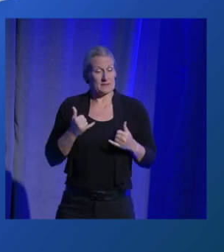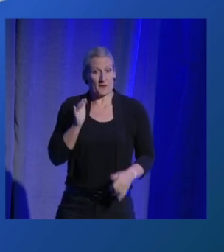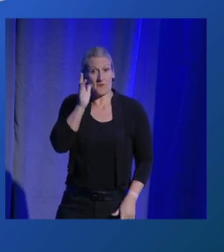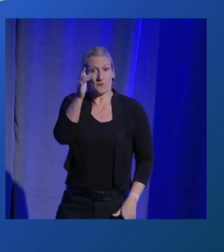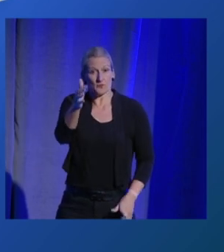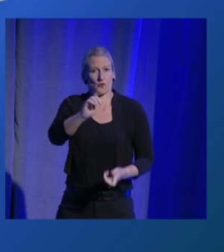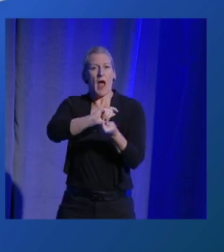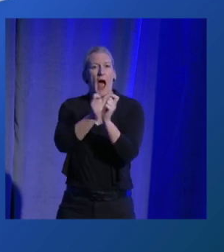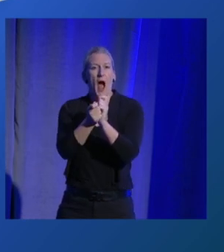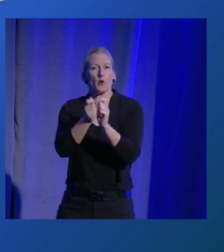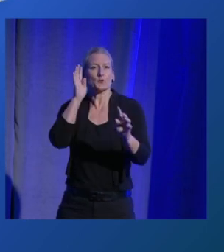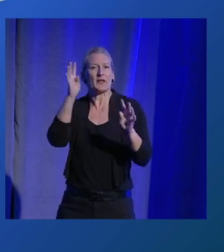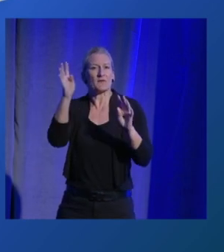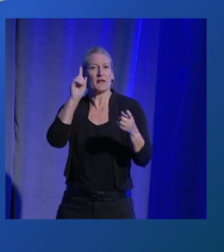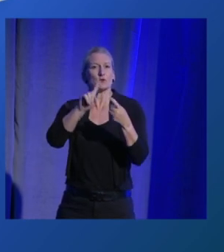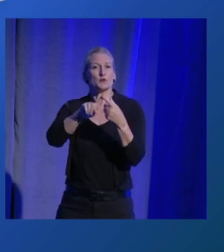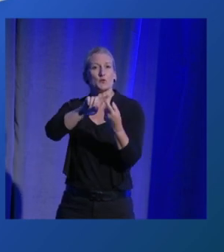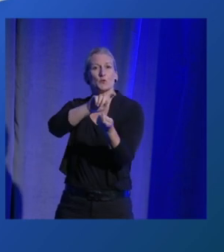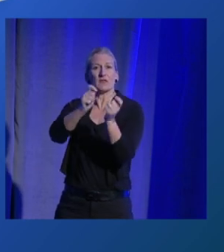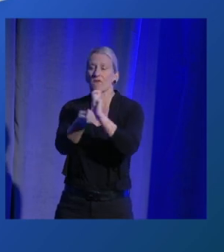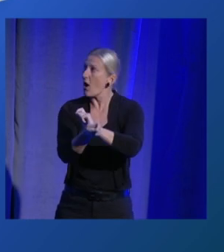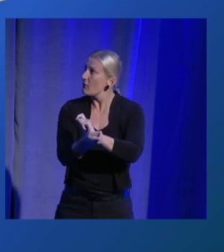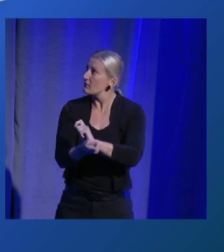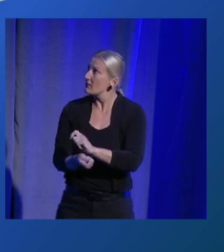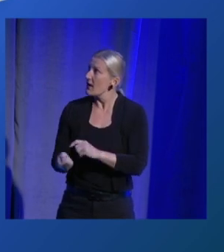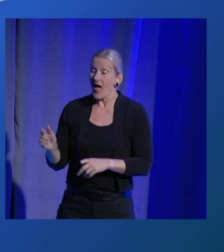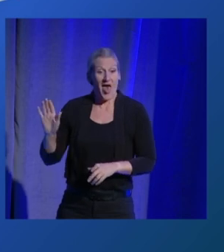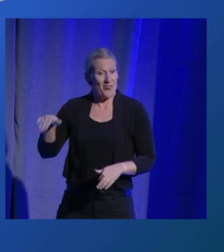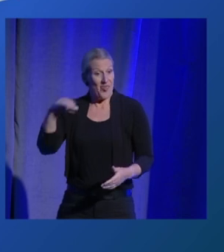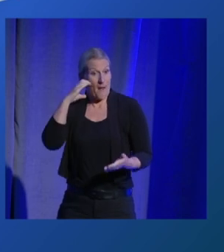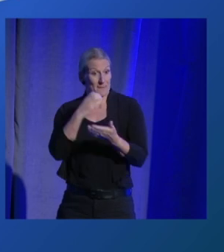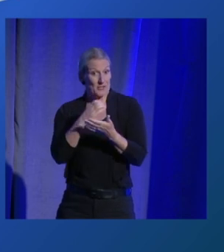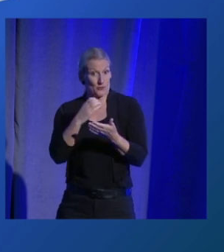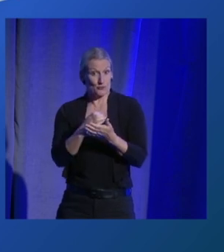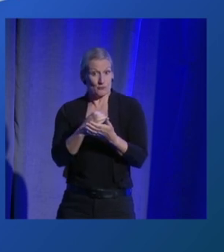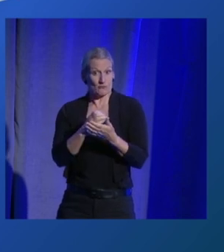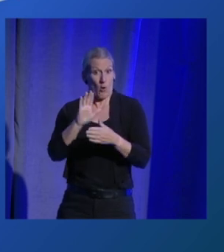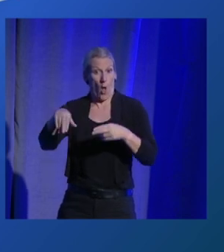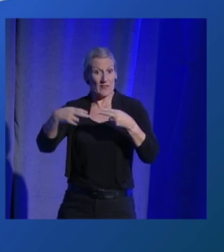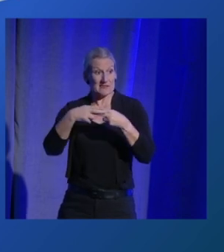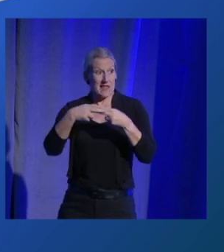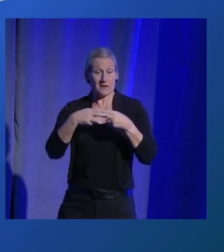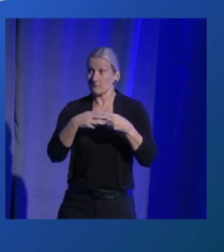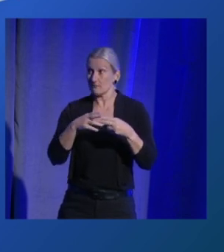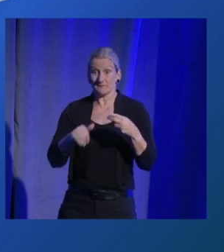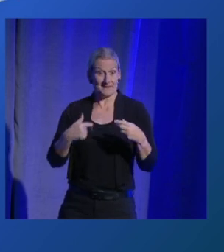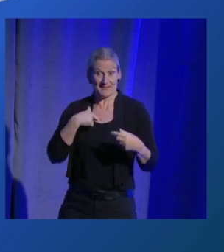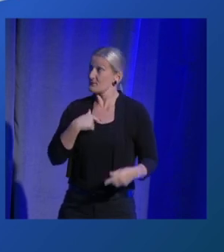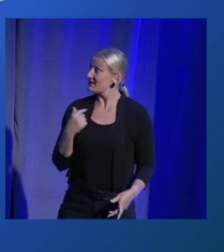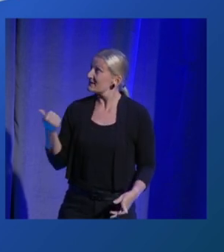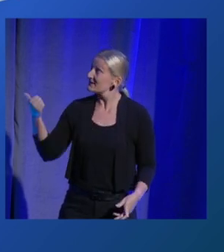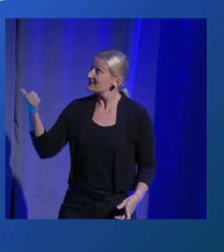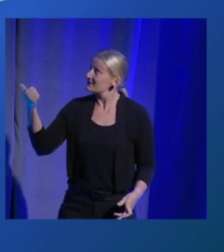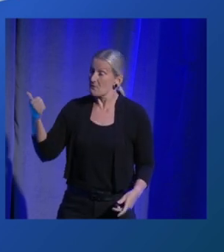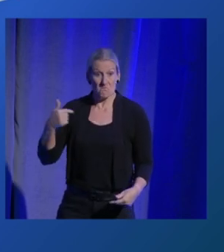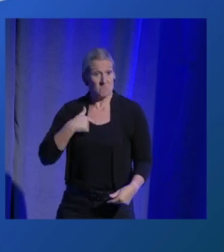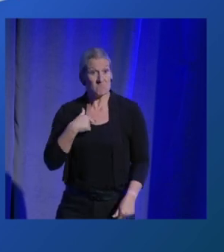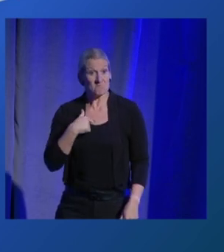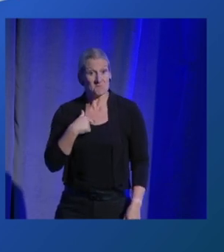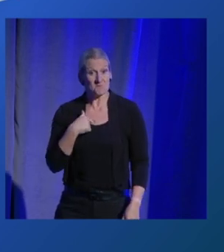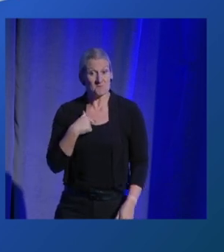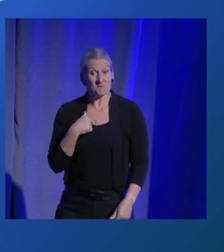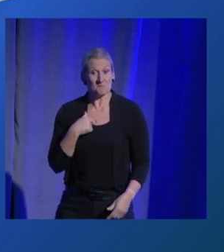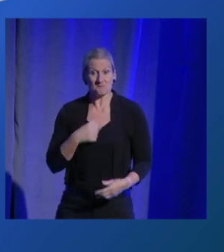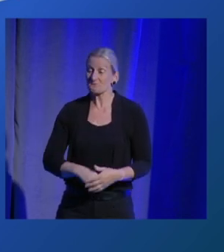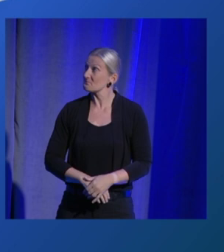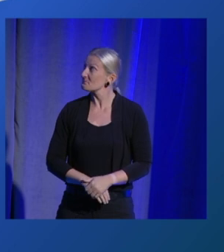uh that's me uh that picture on the slide deck which is is up there uh